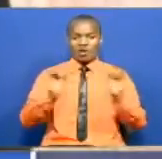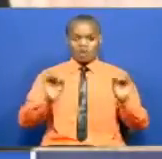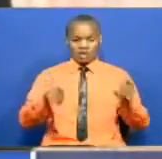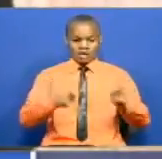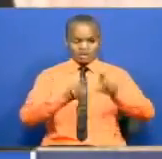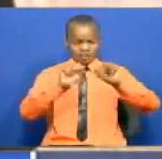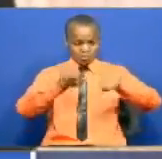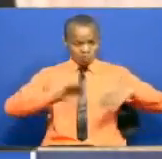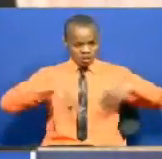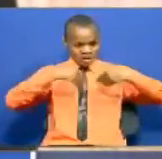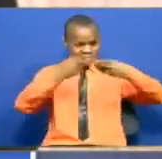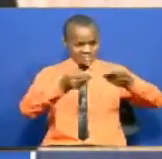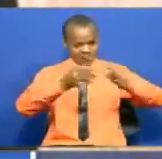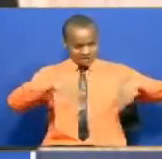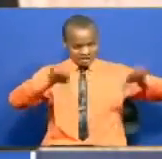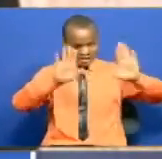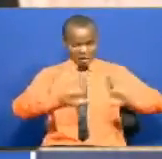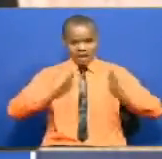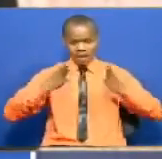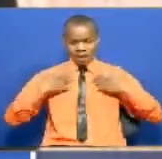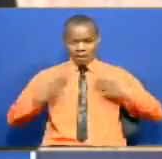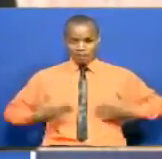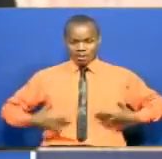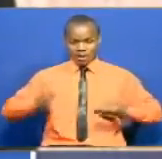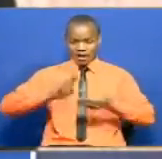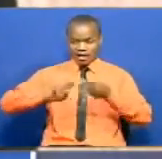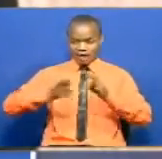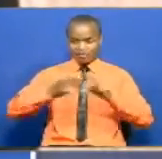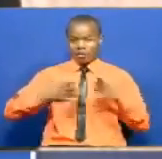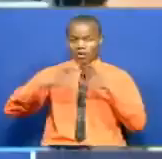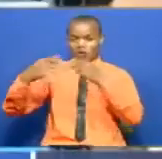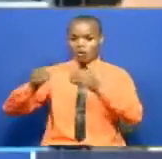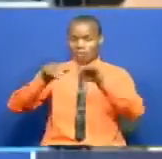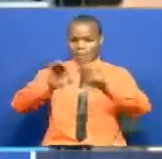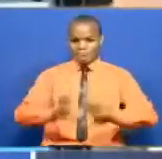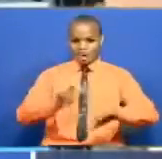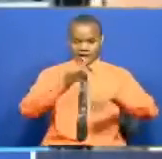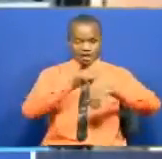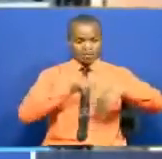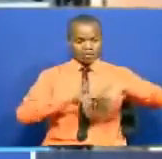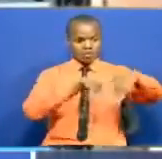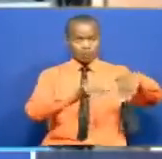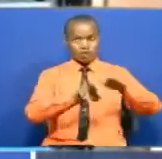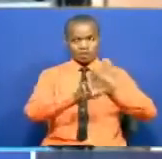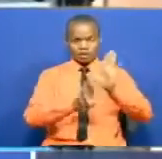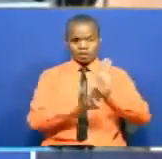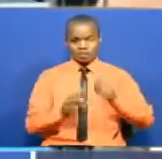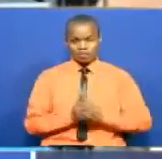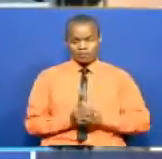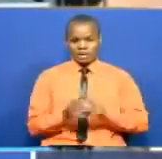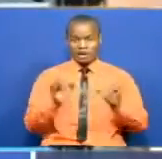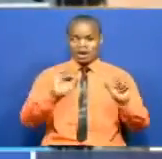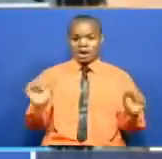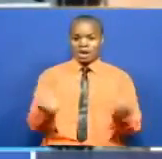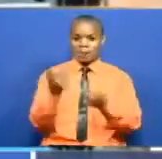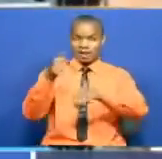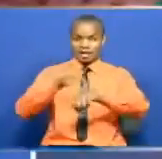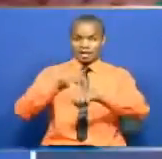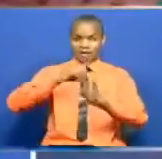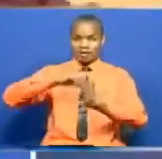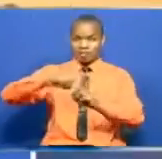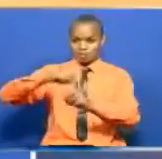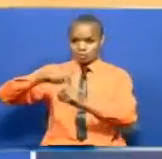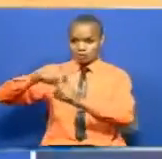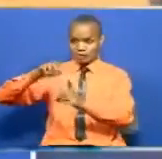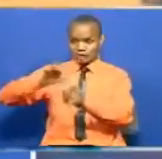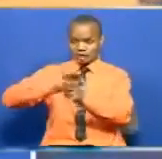bodies to the relatives to go and bury, and as long as they follow the protocols. The development comes on a day when the number of positive cases rose